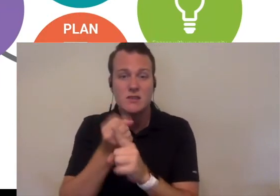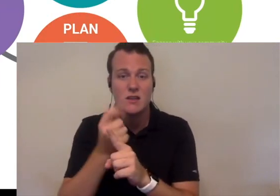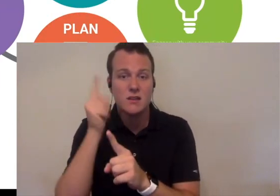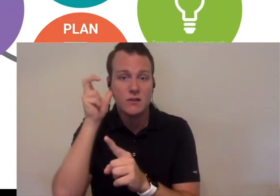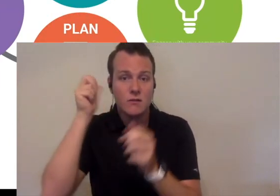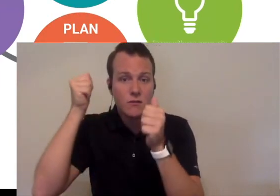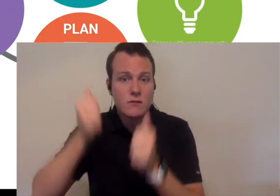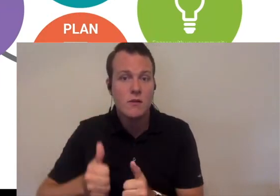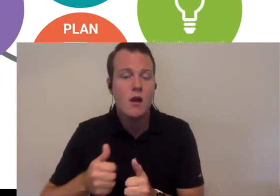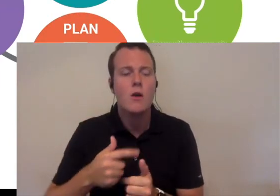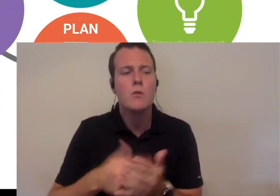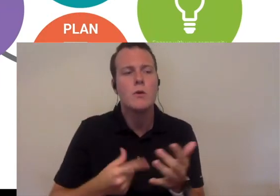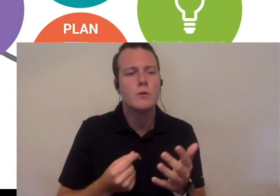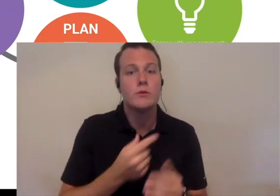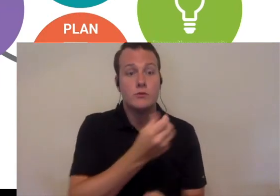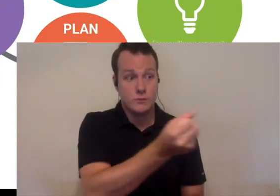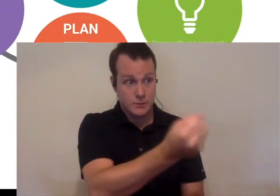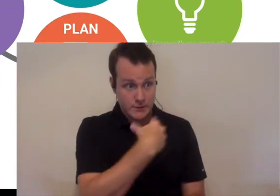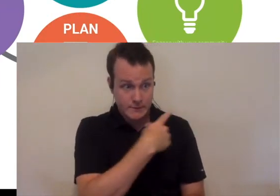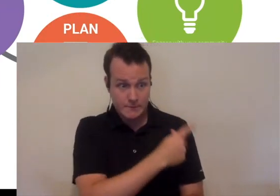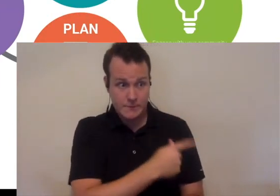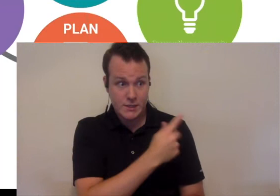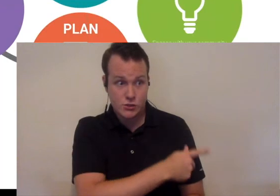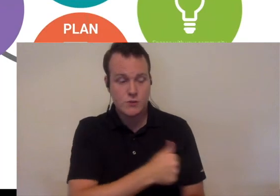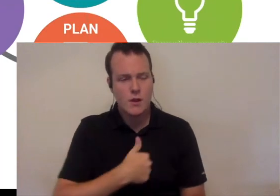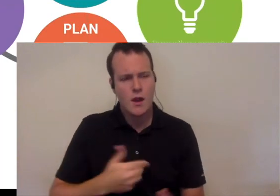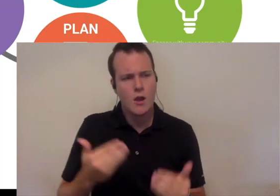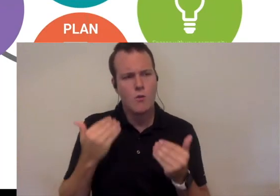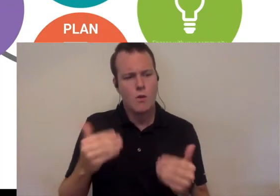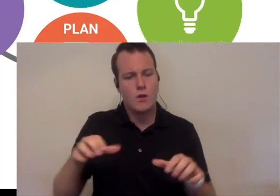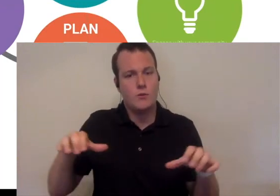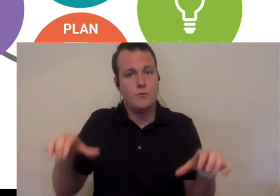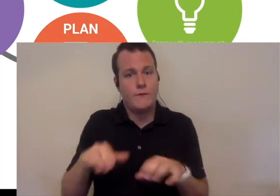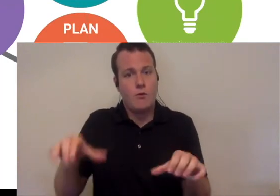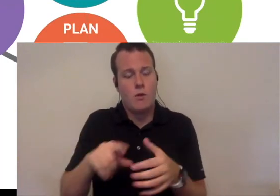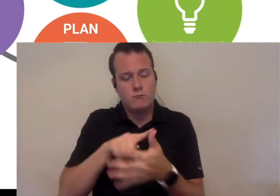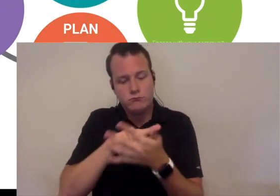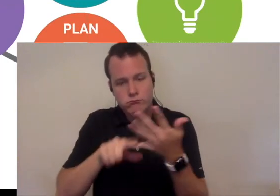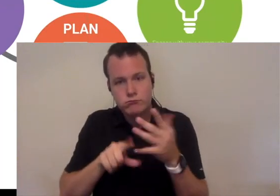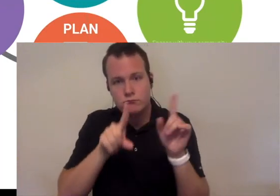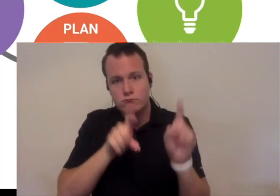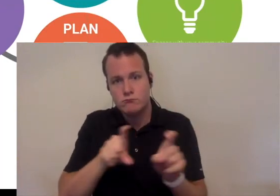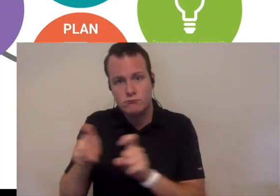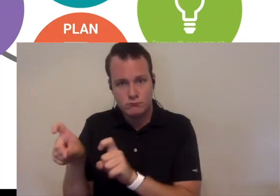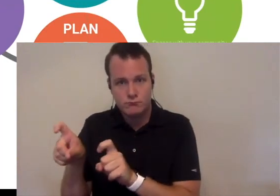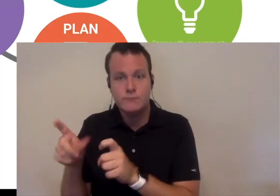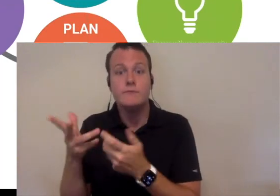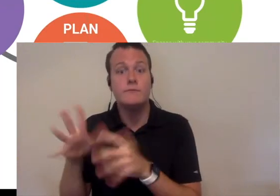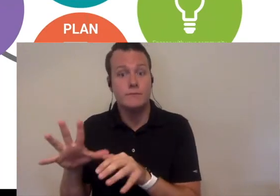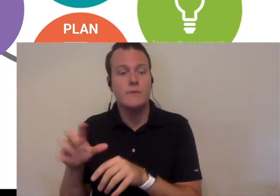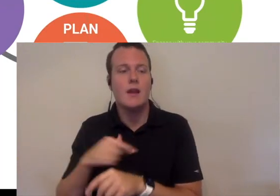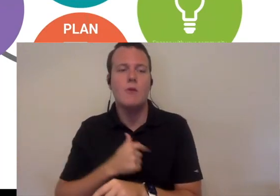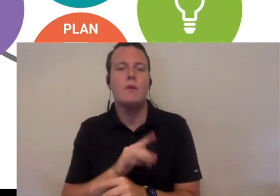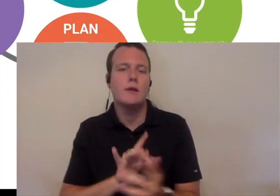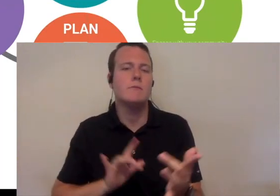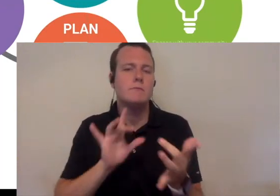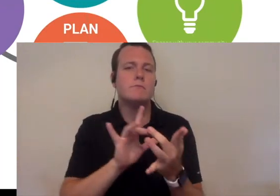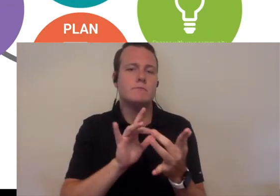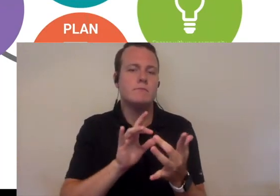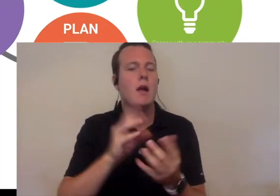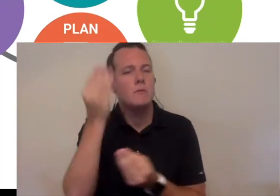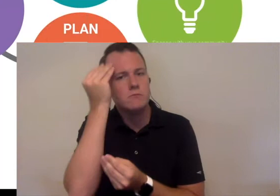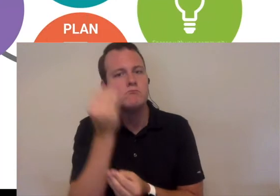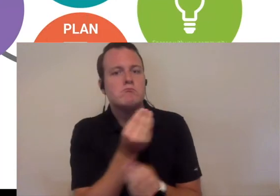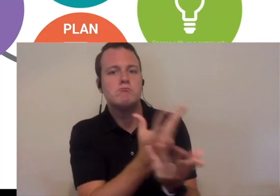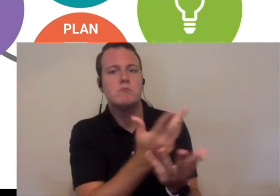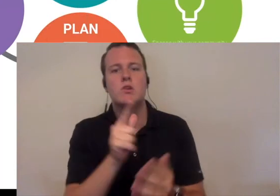your patient. I will perform these tests. I will get back to you within 24 hours of a